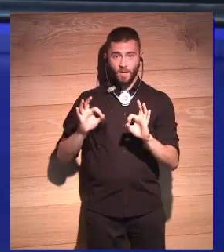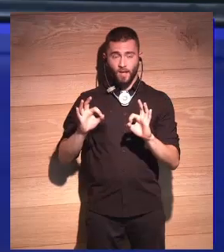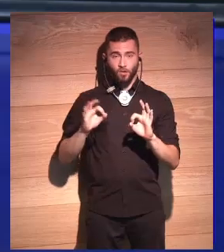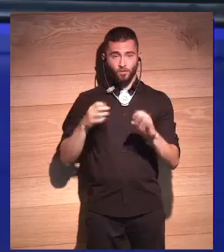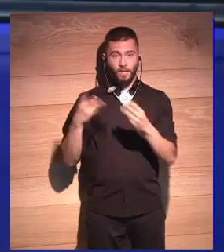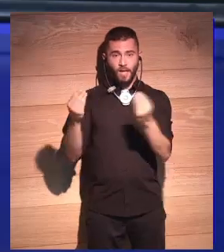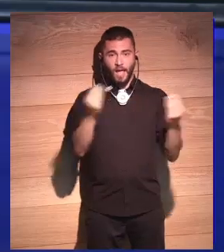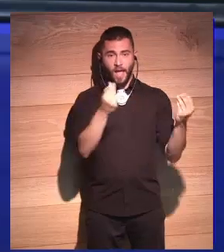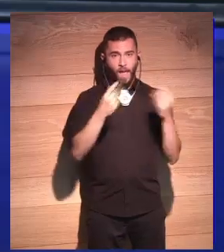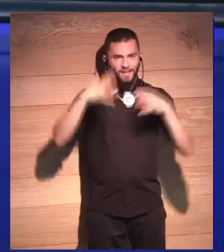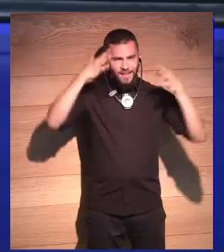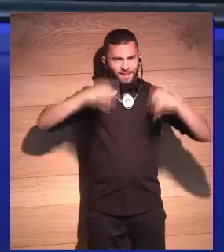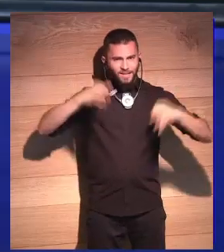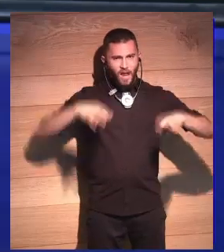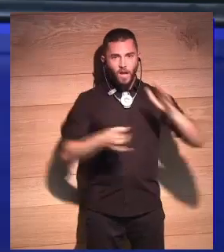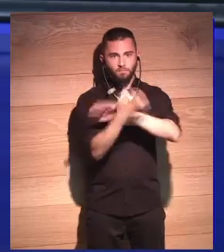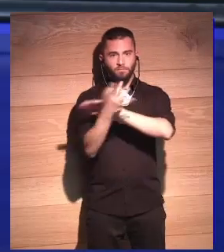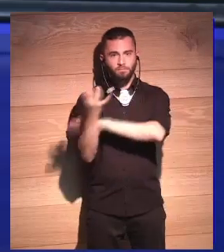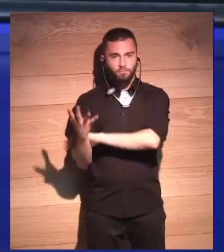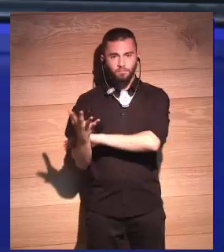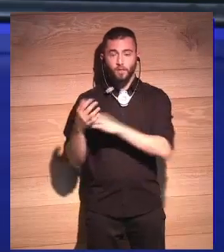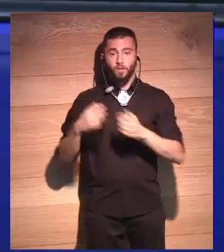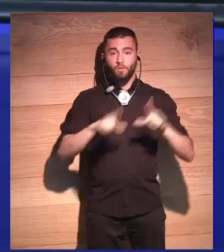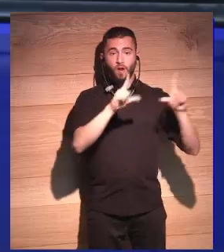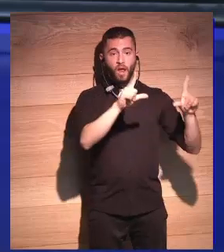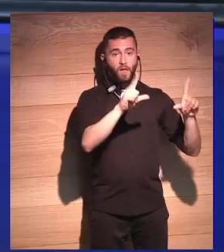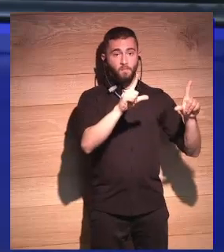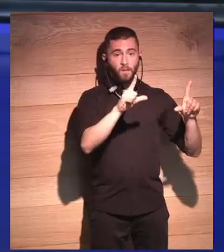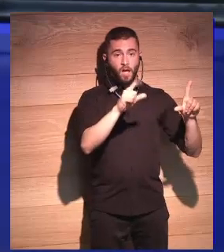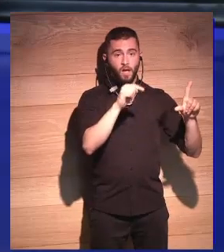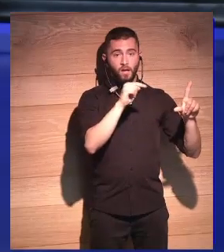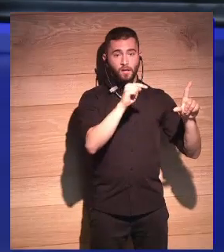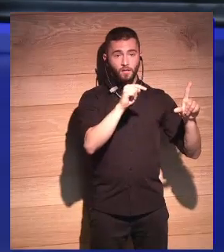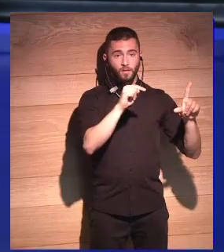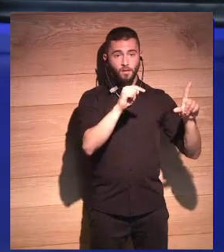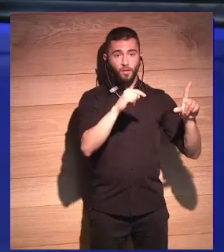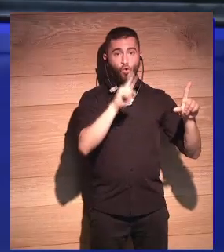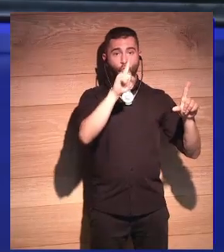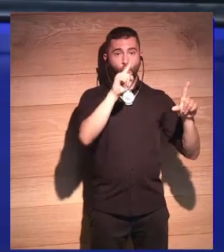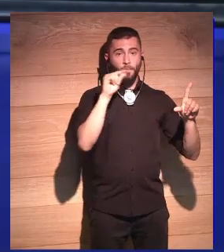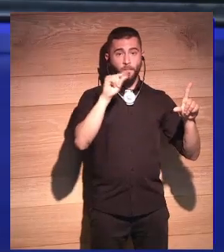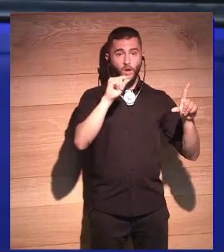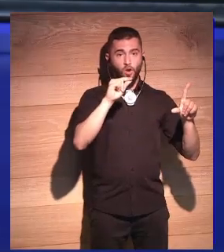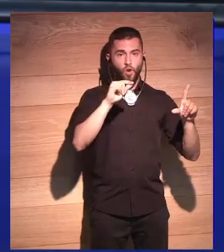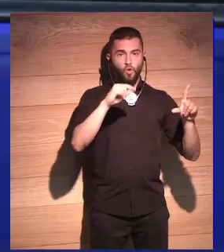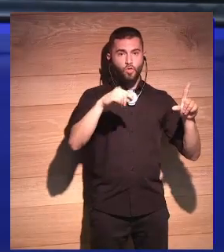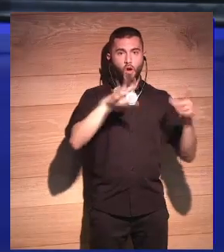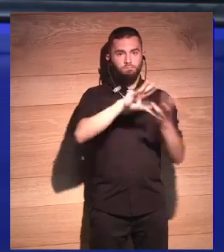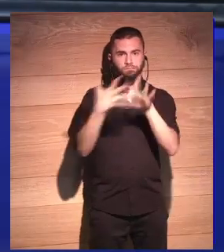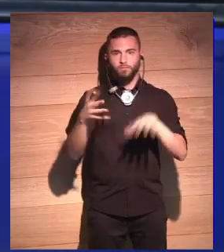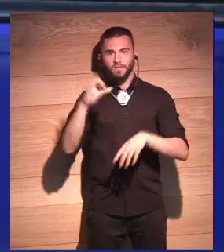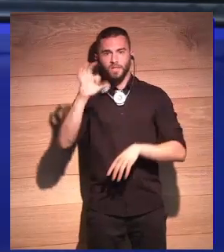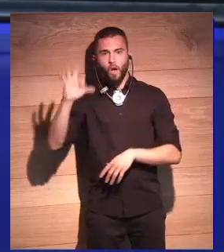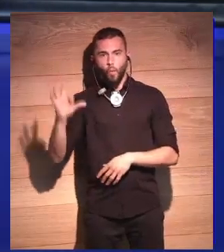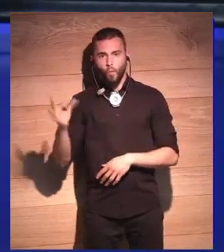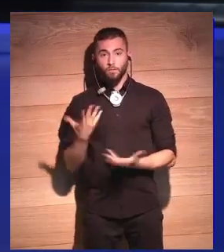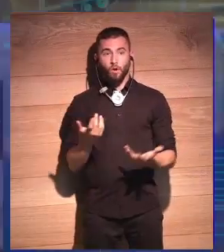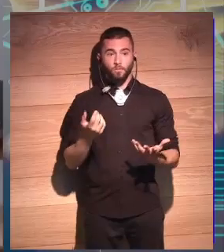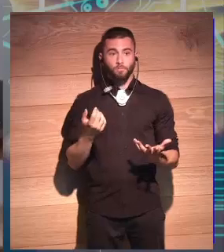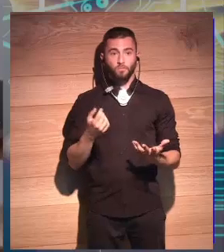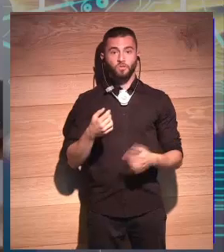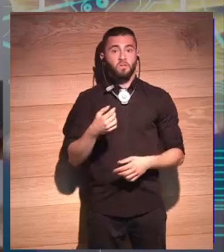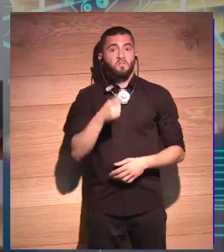from 1 image a minute to 90 images a second. How hard can it be? The answer is quite hard. So we work across the